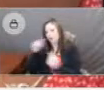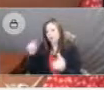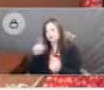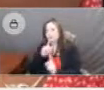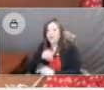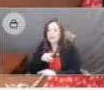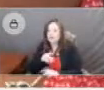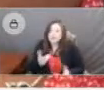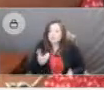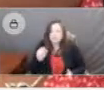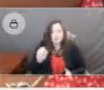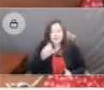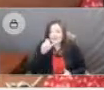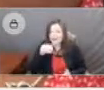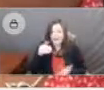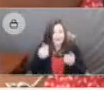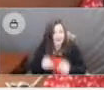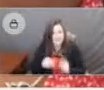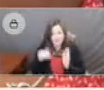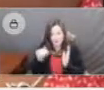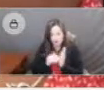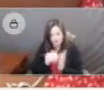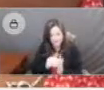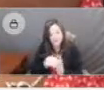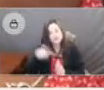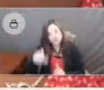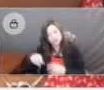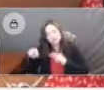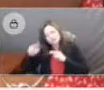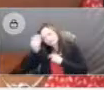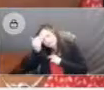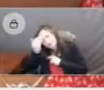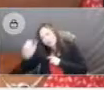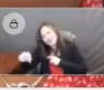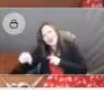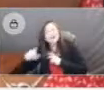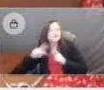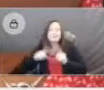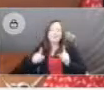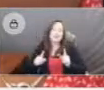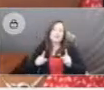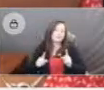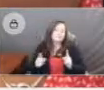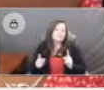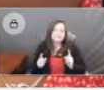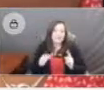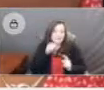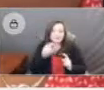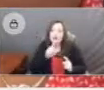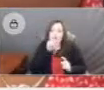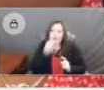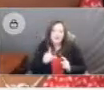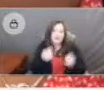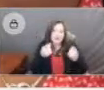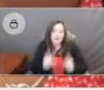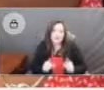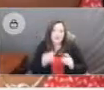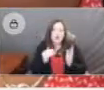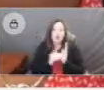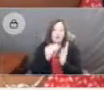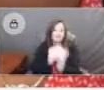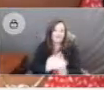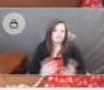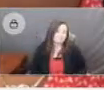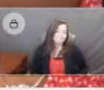of and that we're looking at, but it should not, you know, it's not a big thing that's happening across the populations.